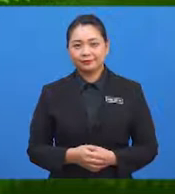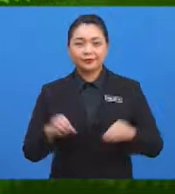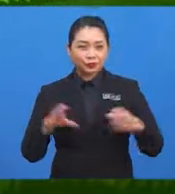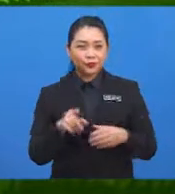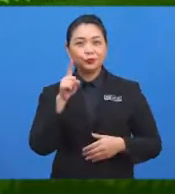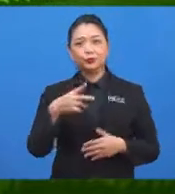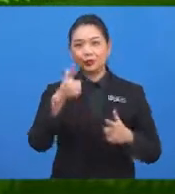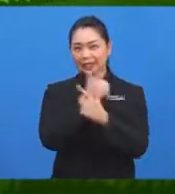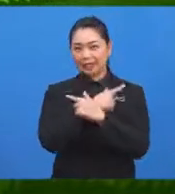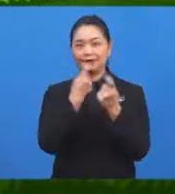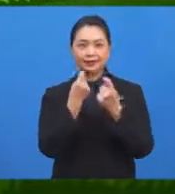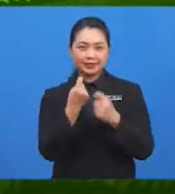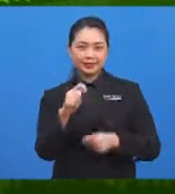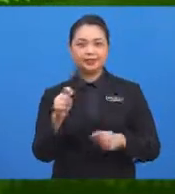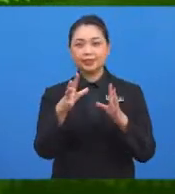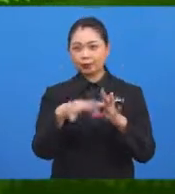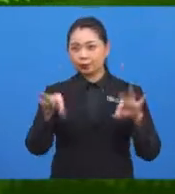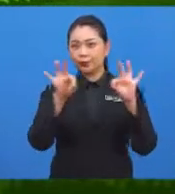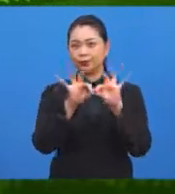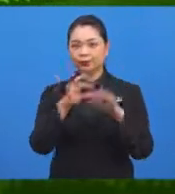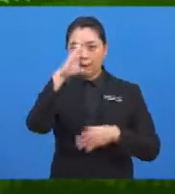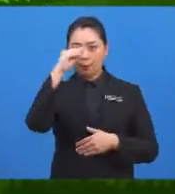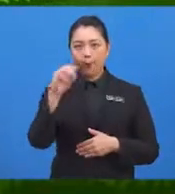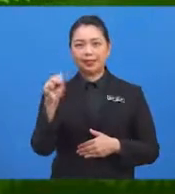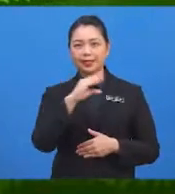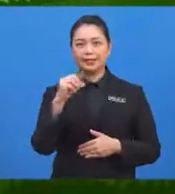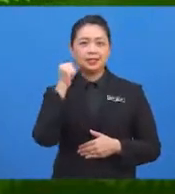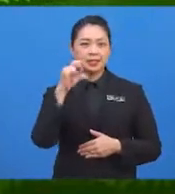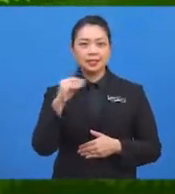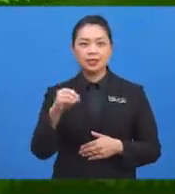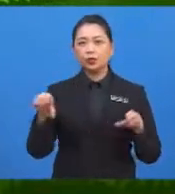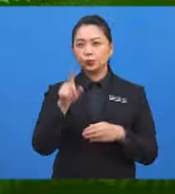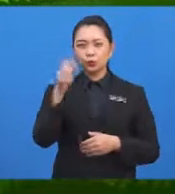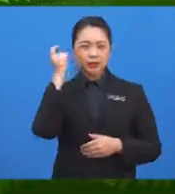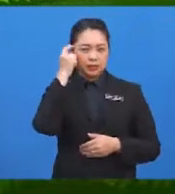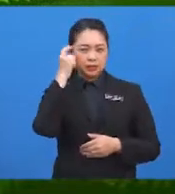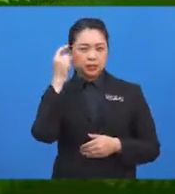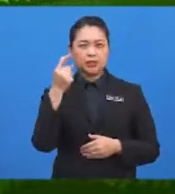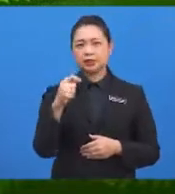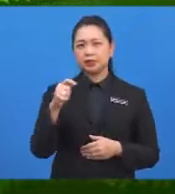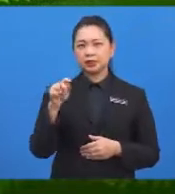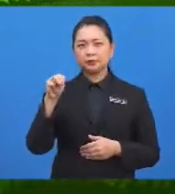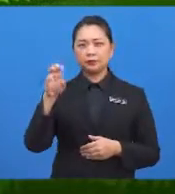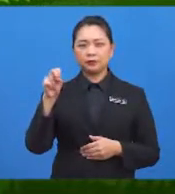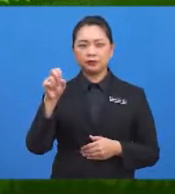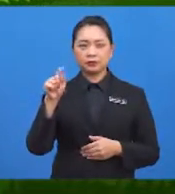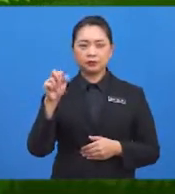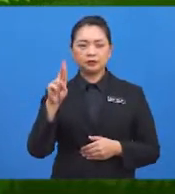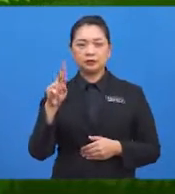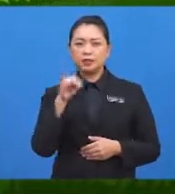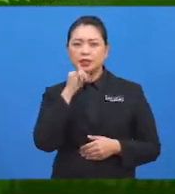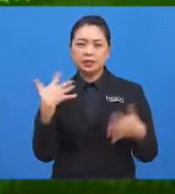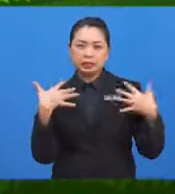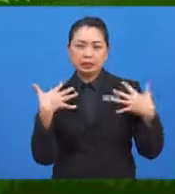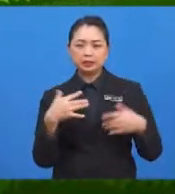Do you love the story, boys and girls? Do you think the monster is scary?